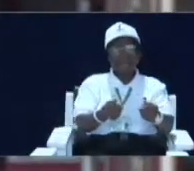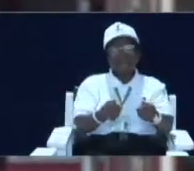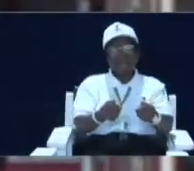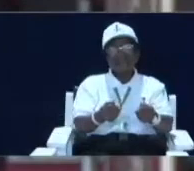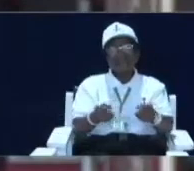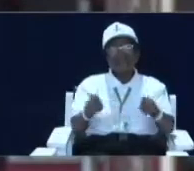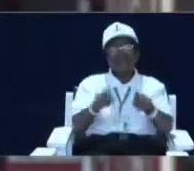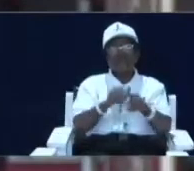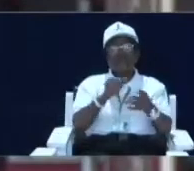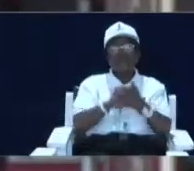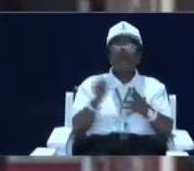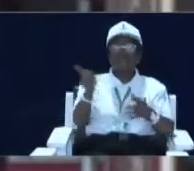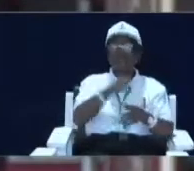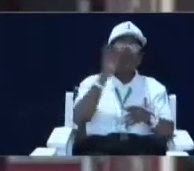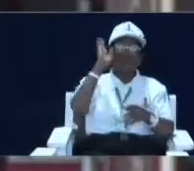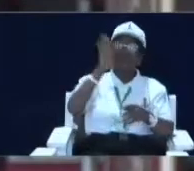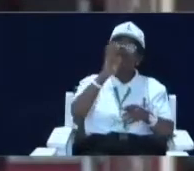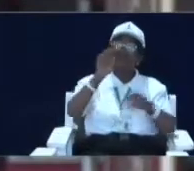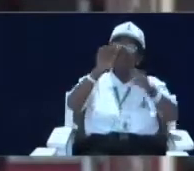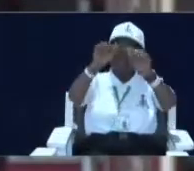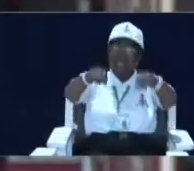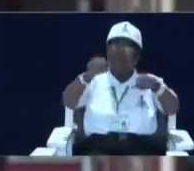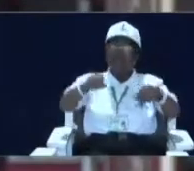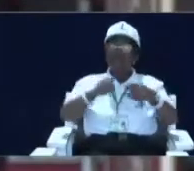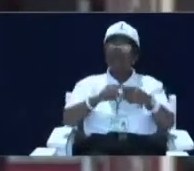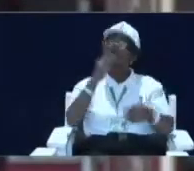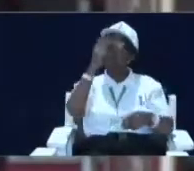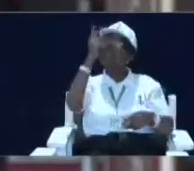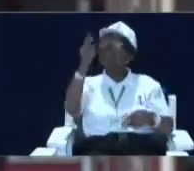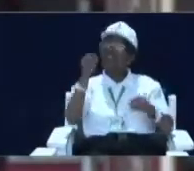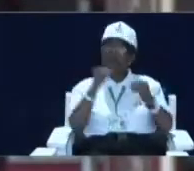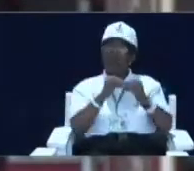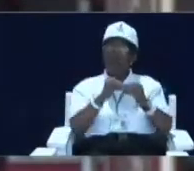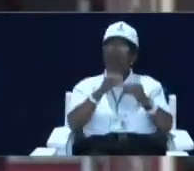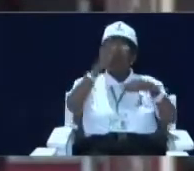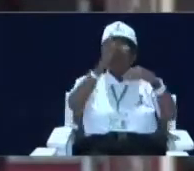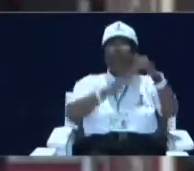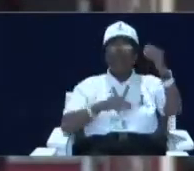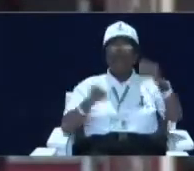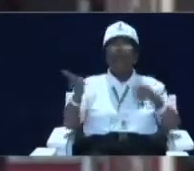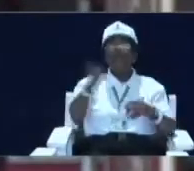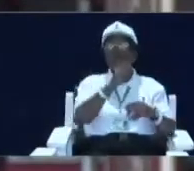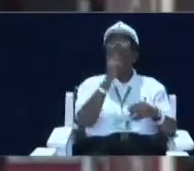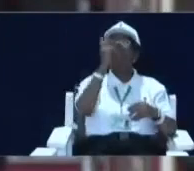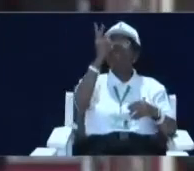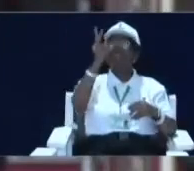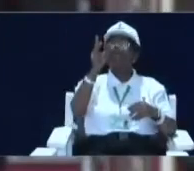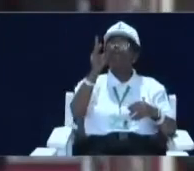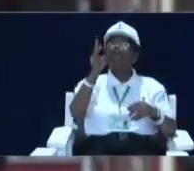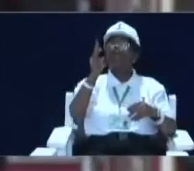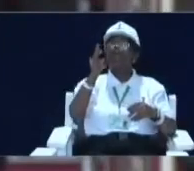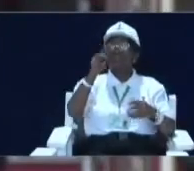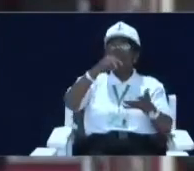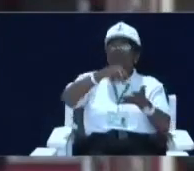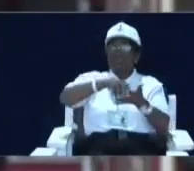so you'll be able to see more than you are seeing standing on one space or on one